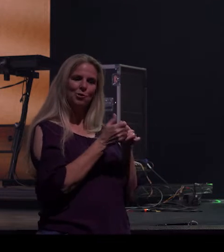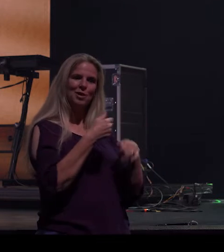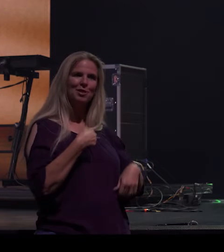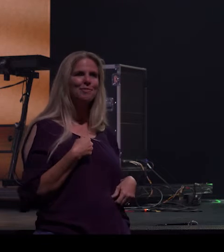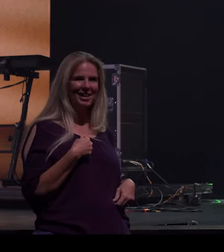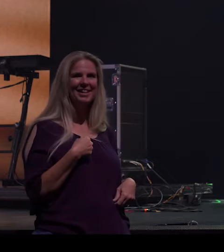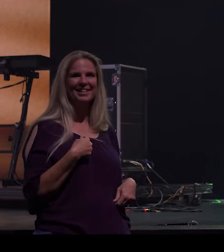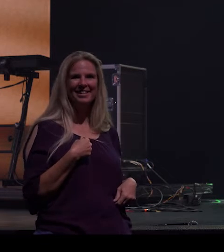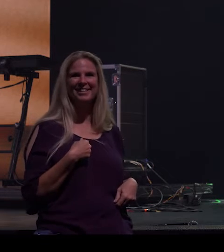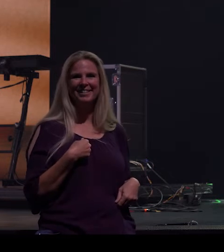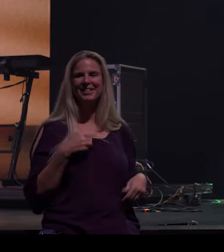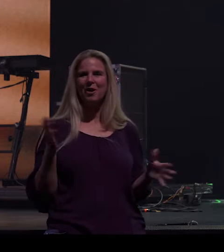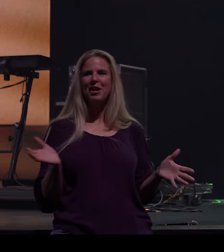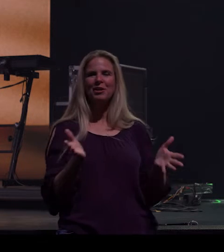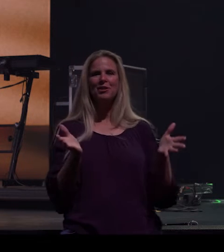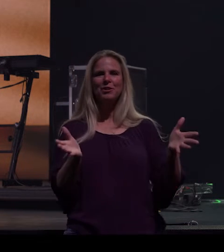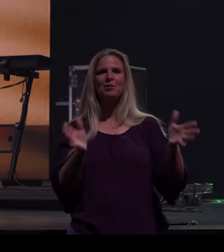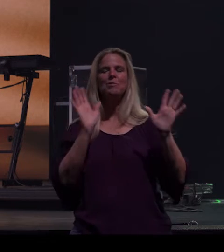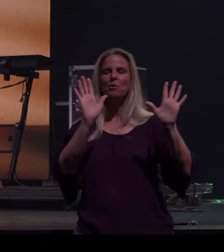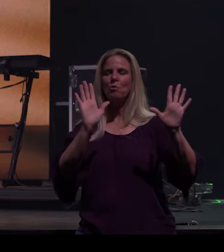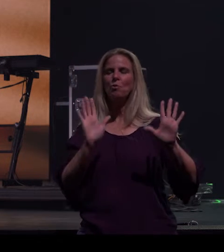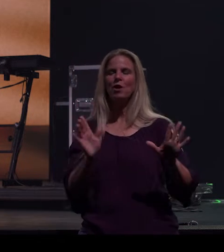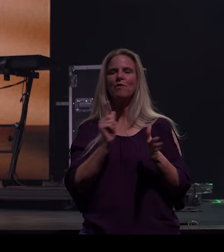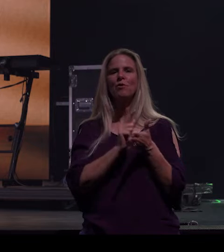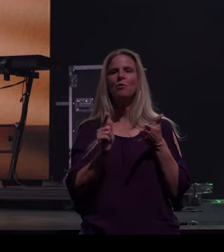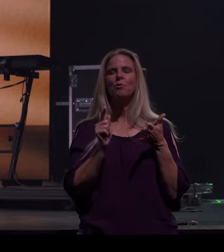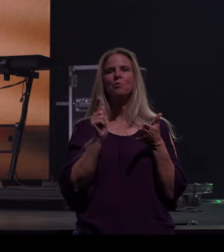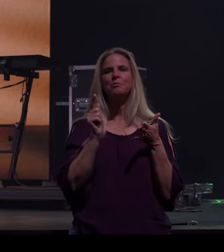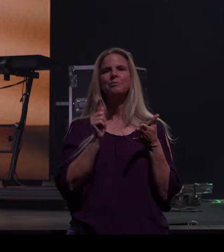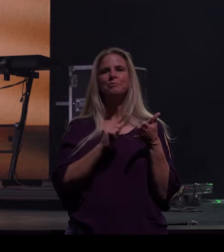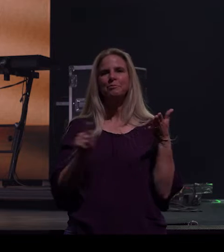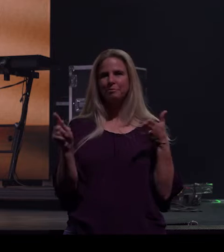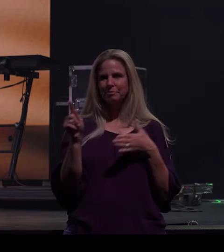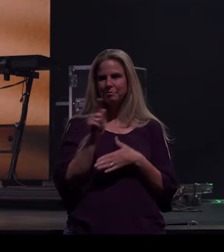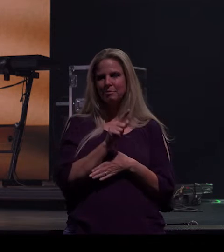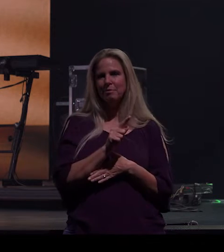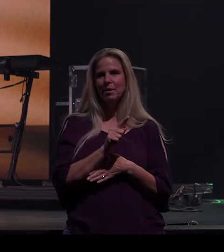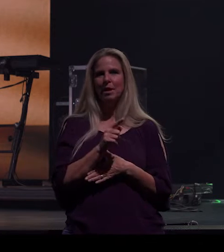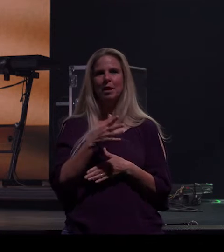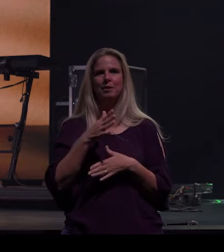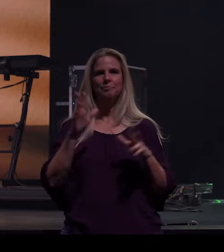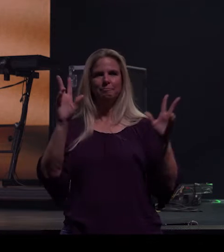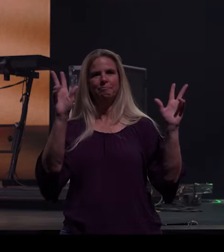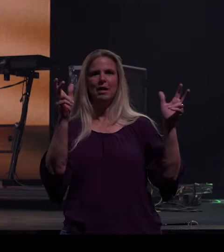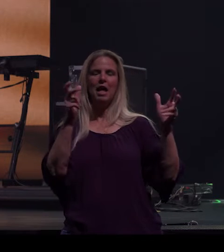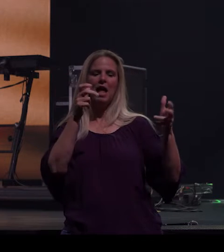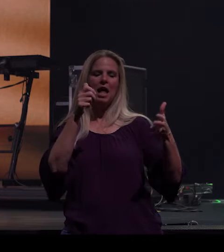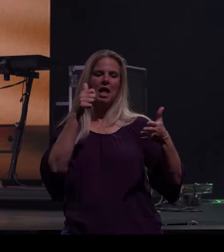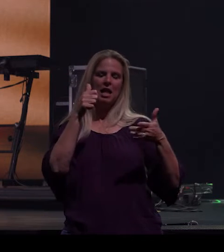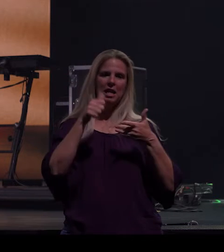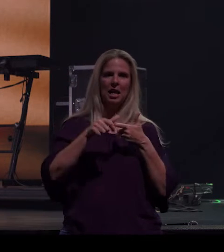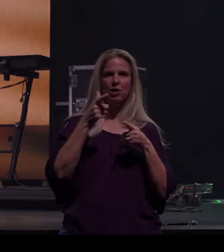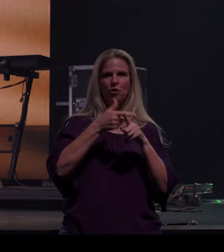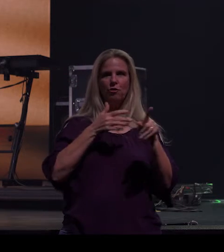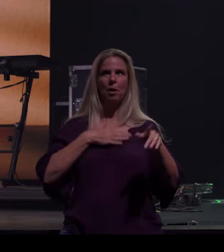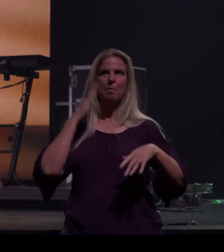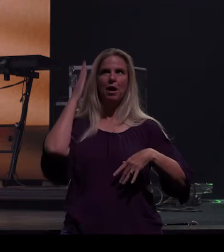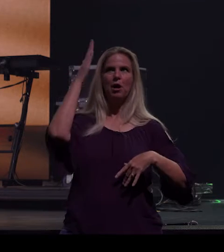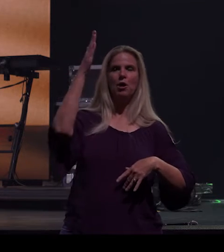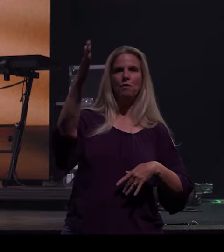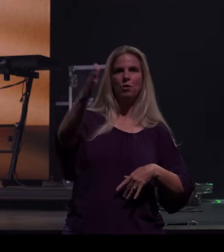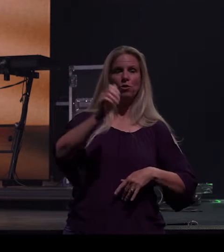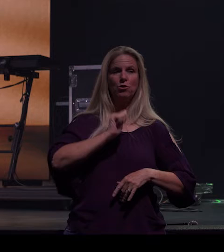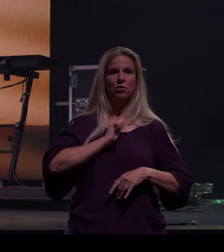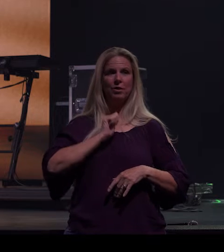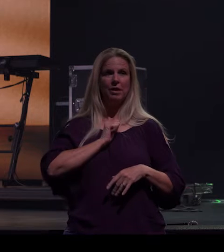it's gonna be a really great weekend. This weekend, we're continuing our series, Letters from My Future Self. And the whole idea is if you could go back